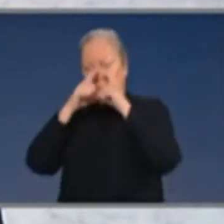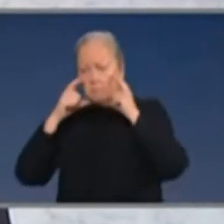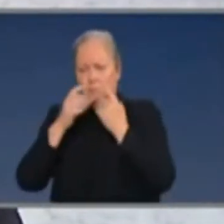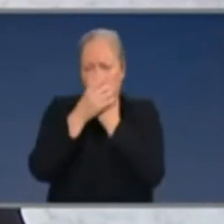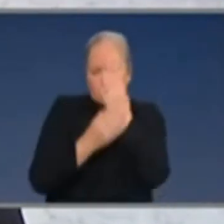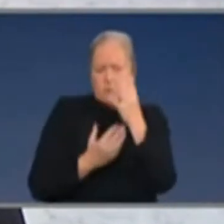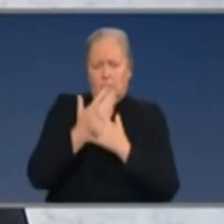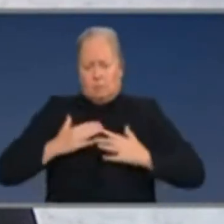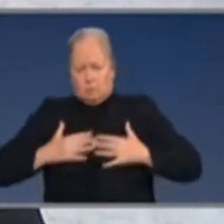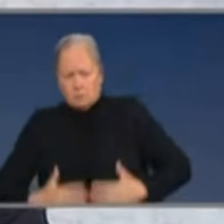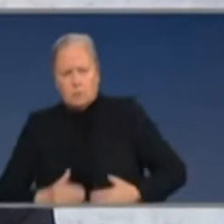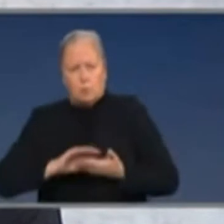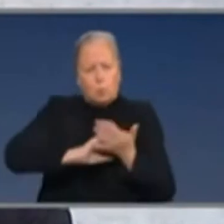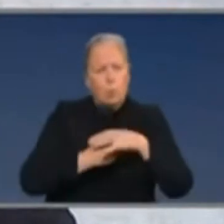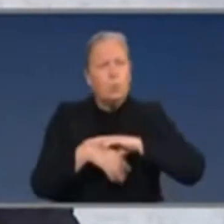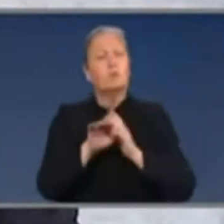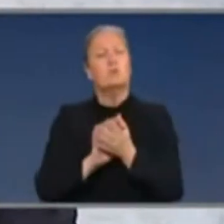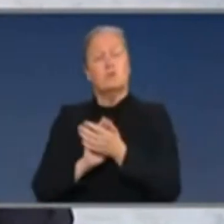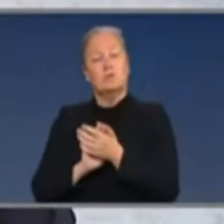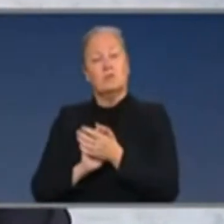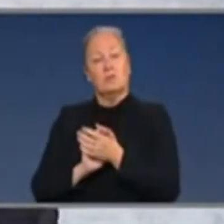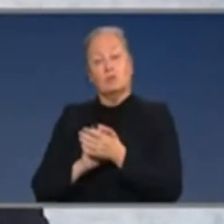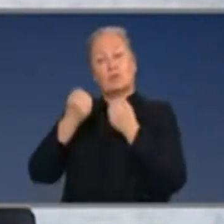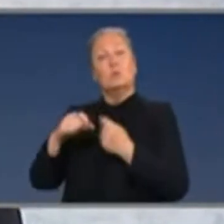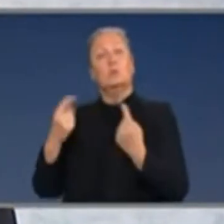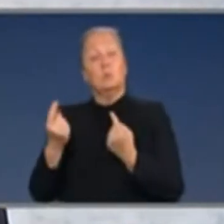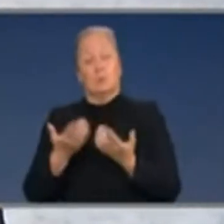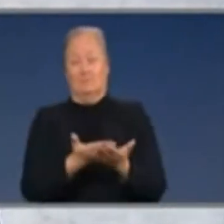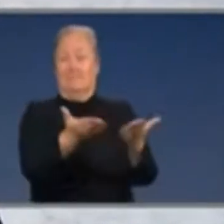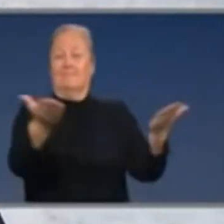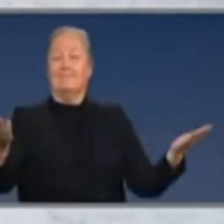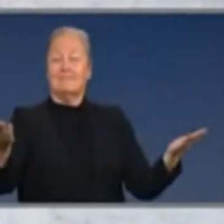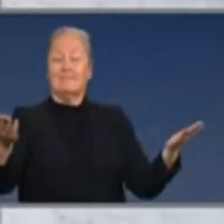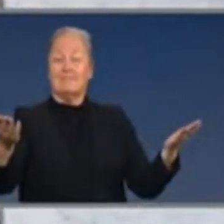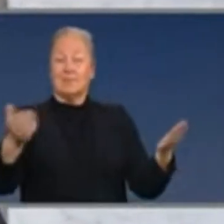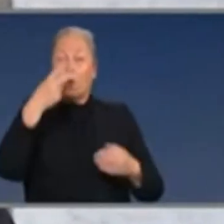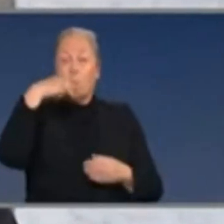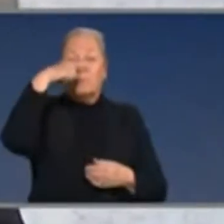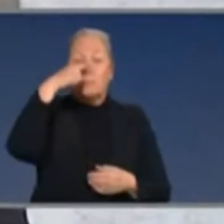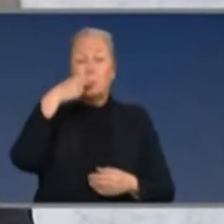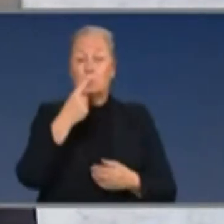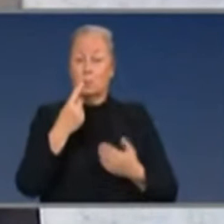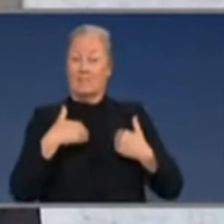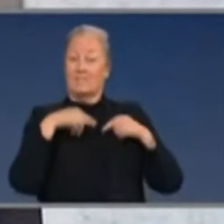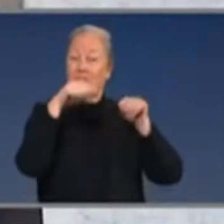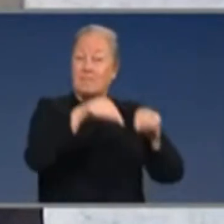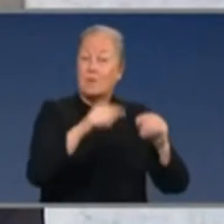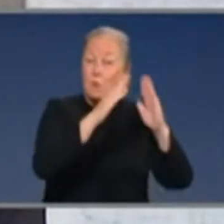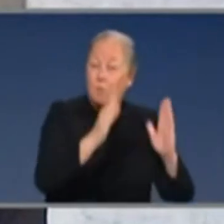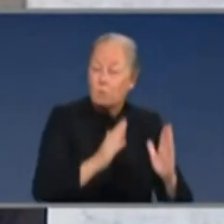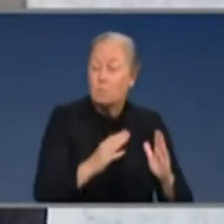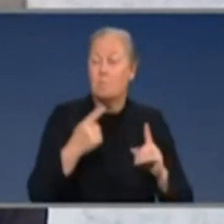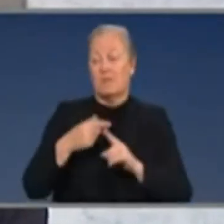of their residents, but also to protect the staff at these facilities. I want staff to feel very